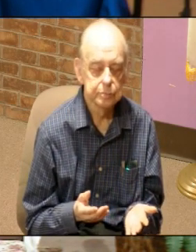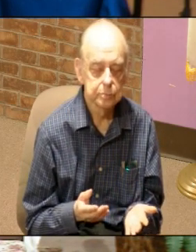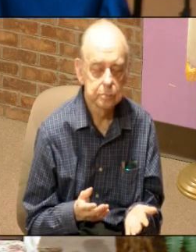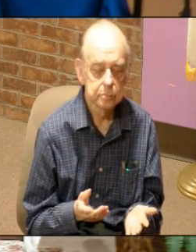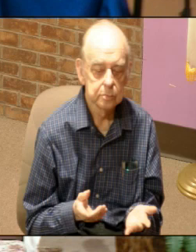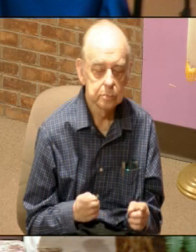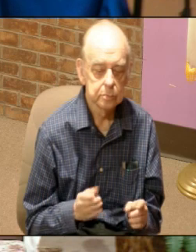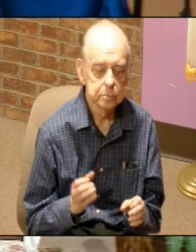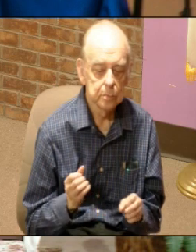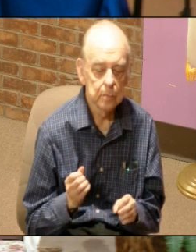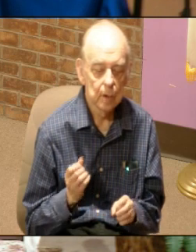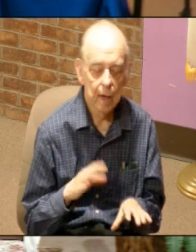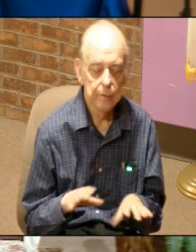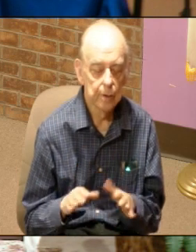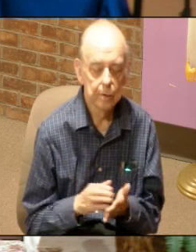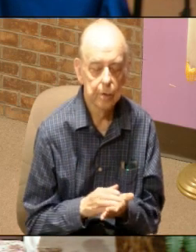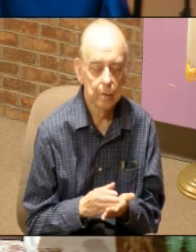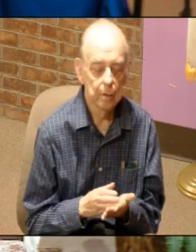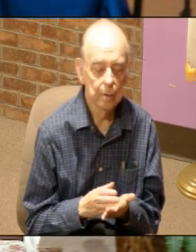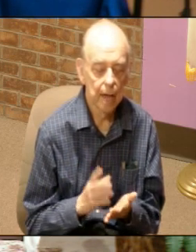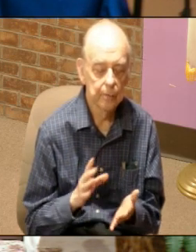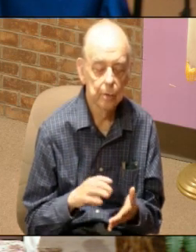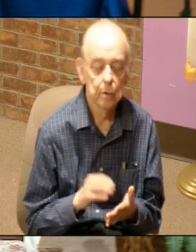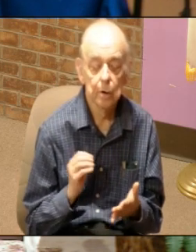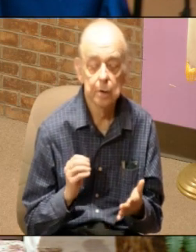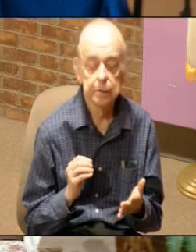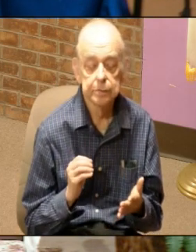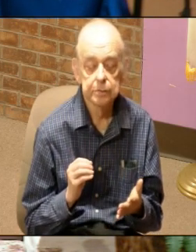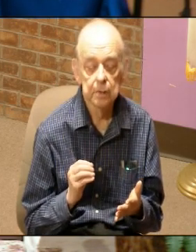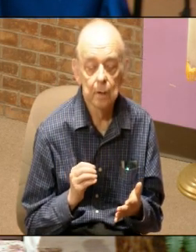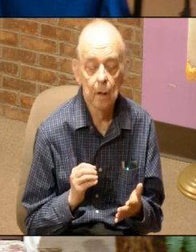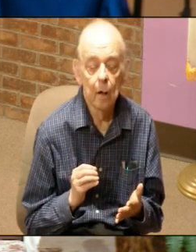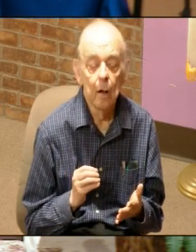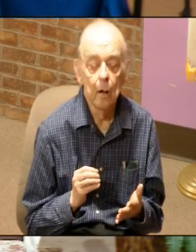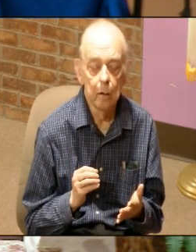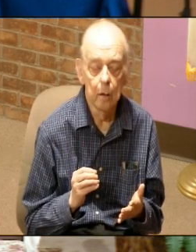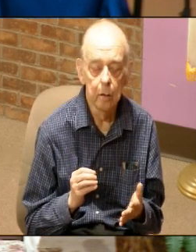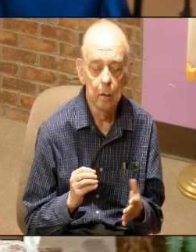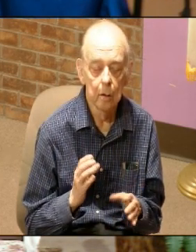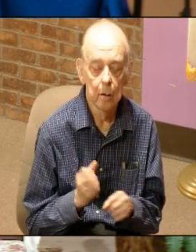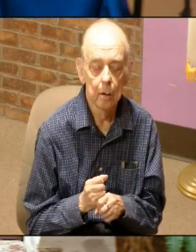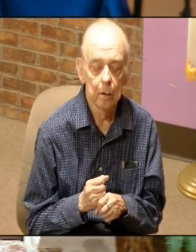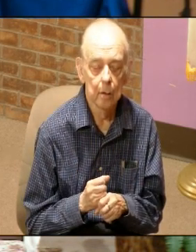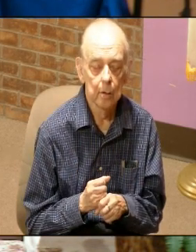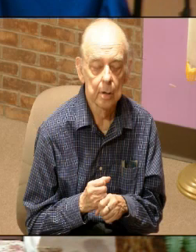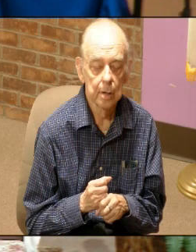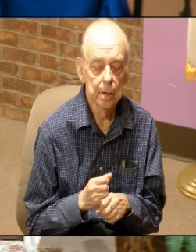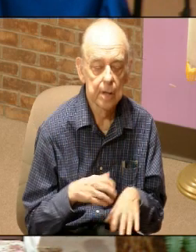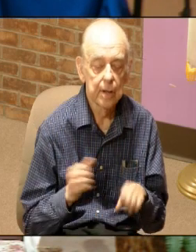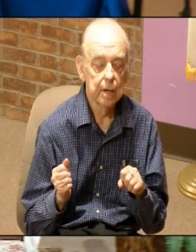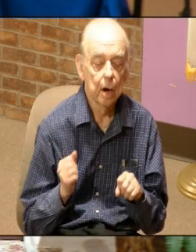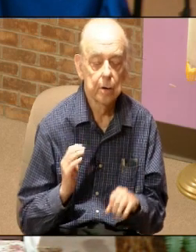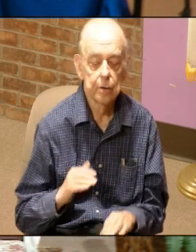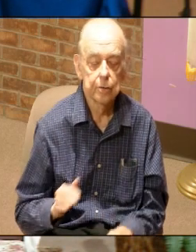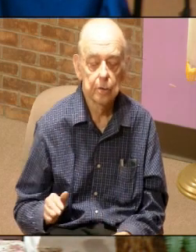what we've got to do and what we've got to learn is we've got to take our children